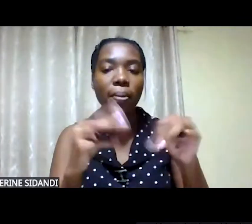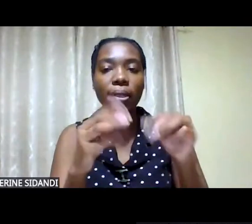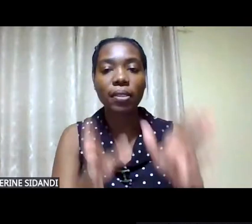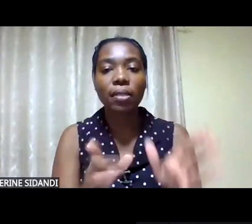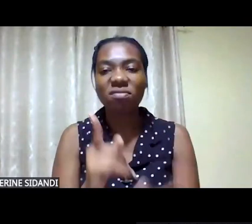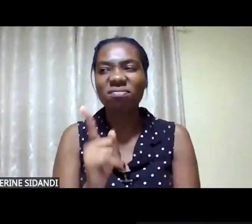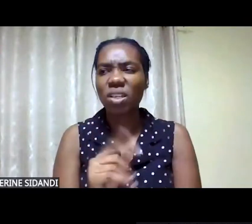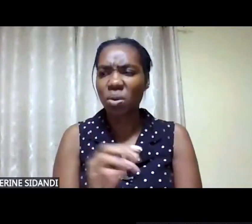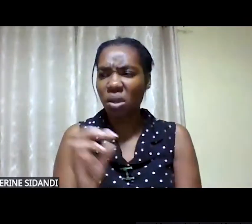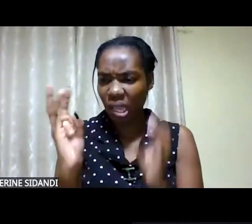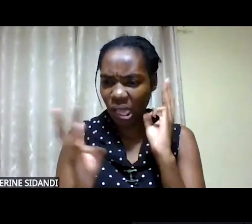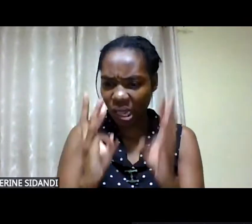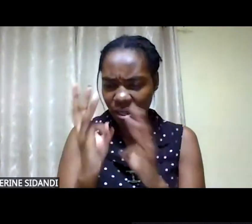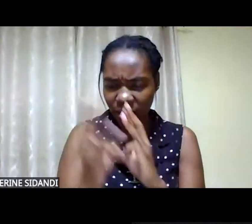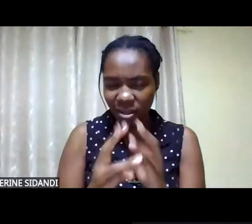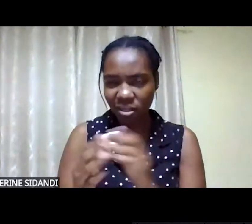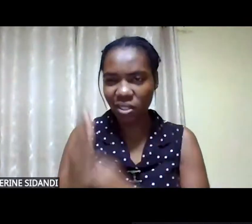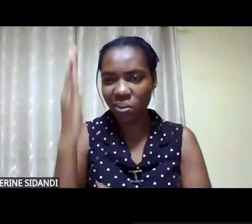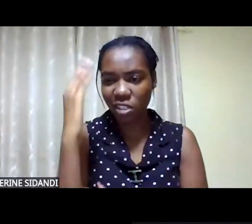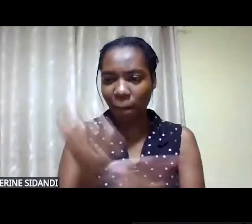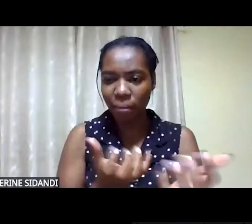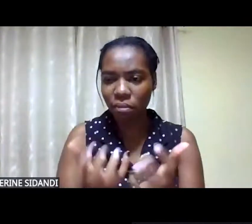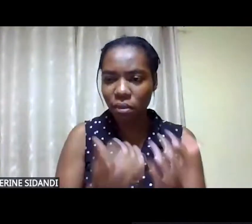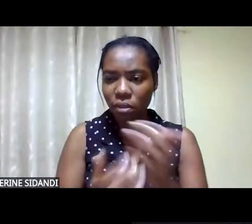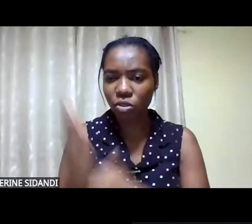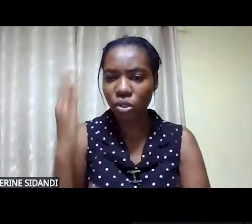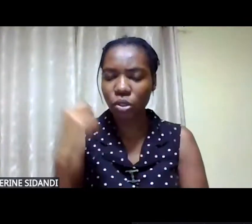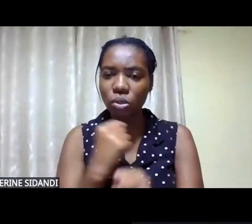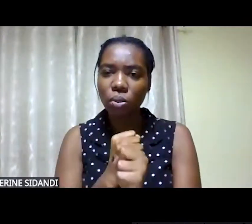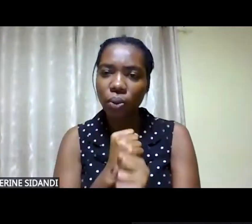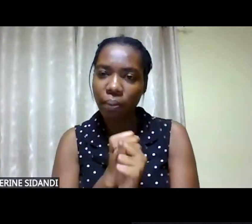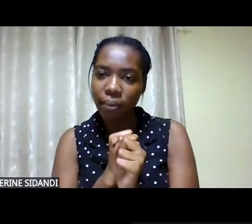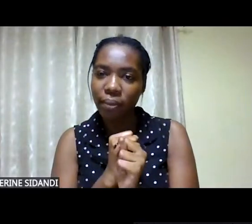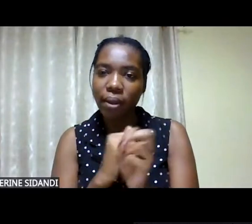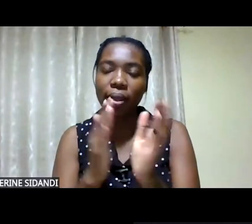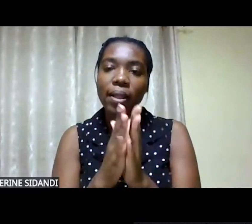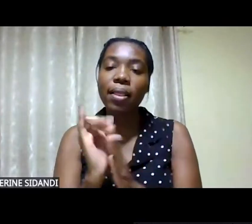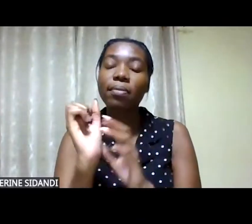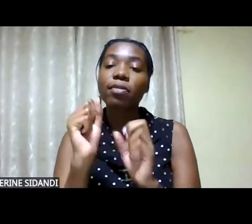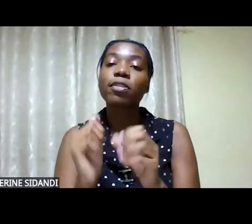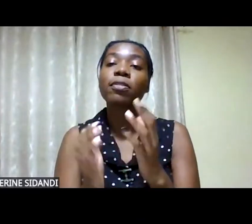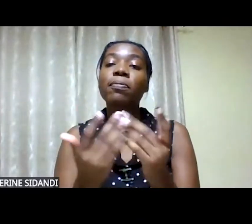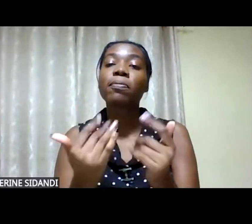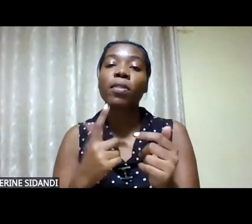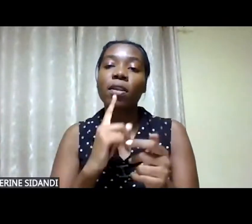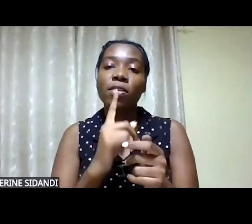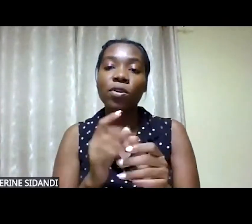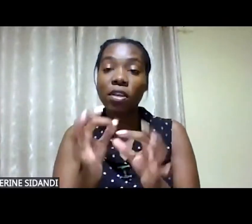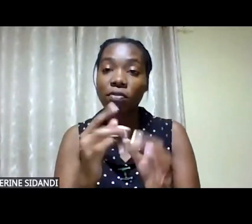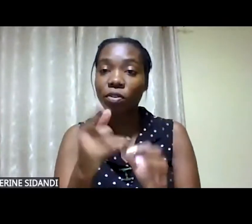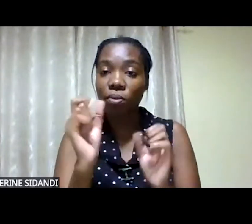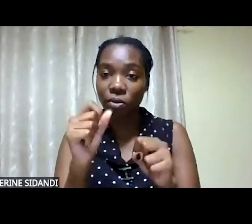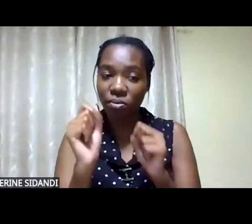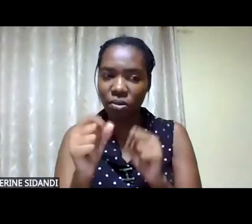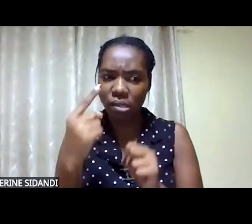the security of the business or the security of the job, and that gives them jitters. So if you are able to identify what it is that